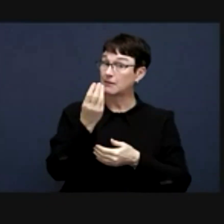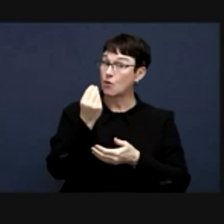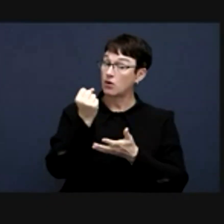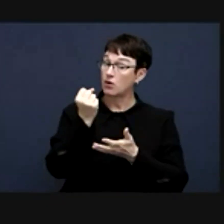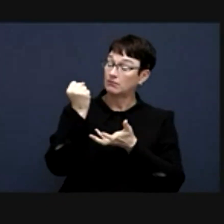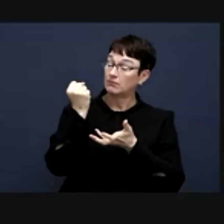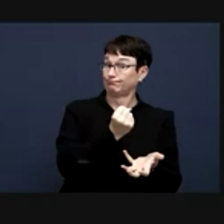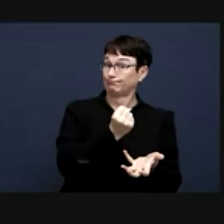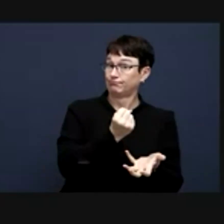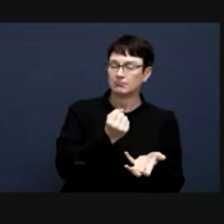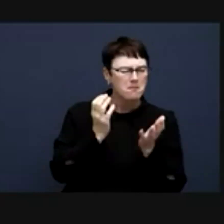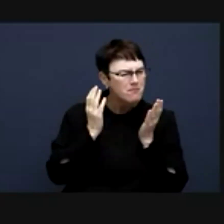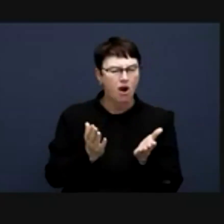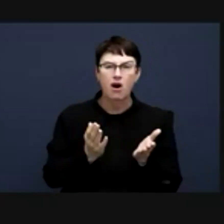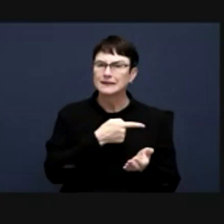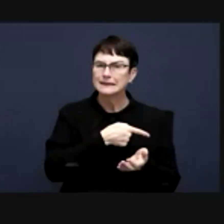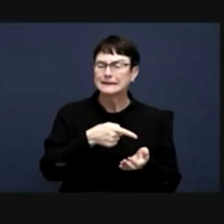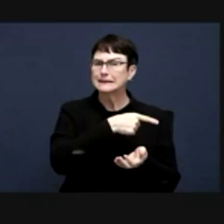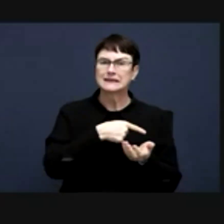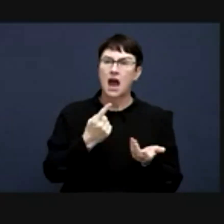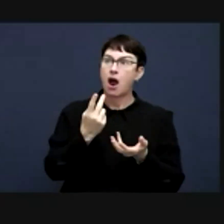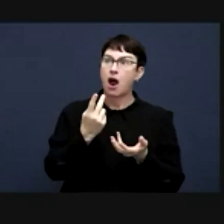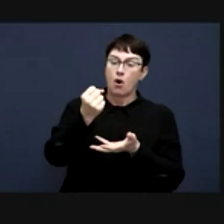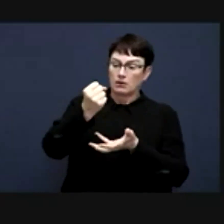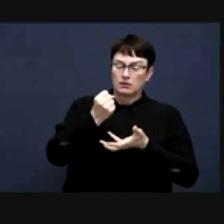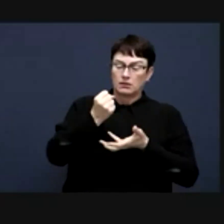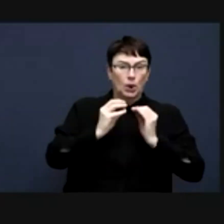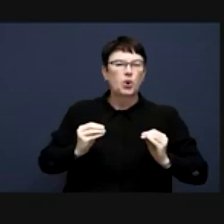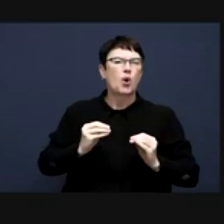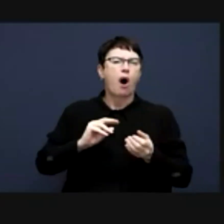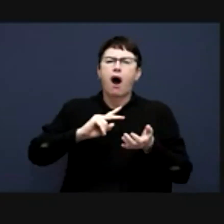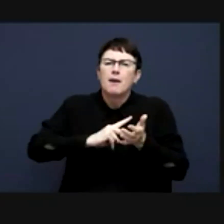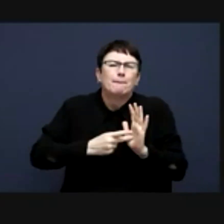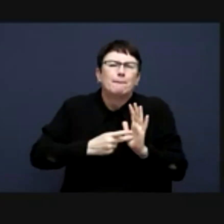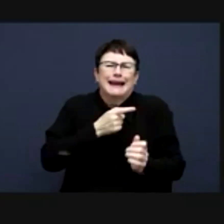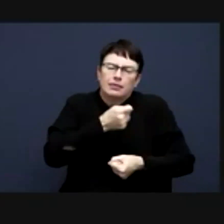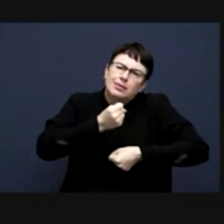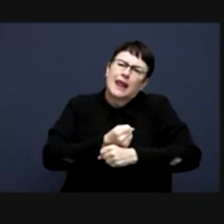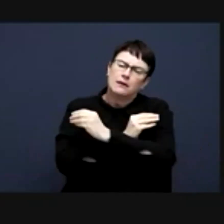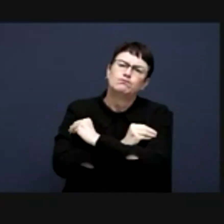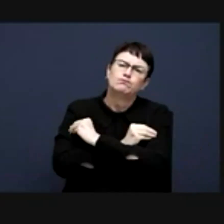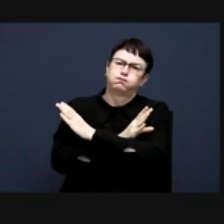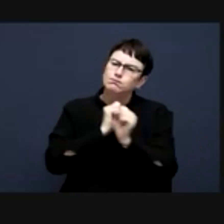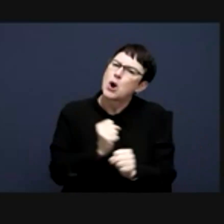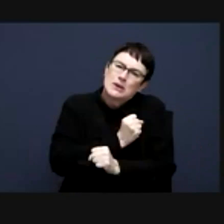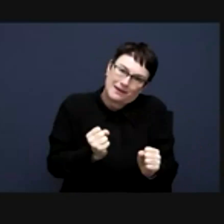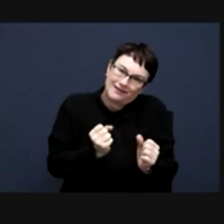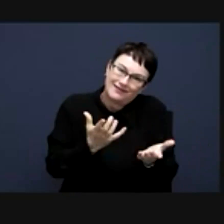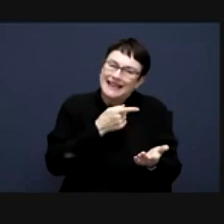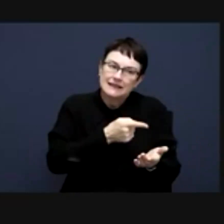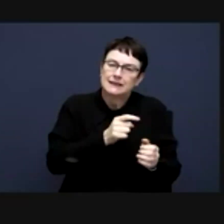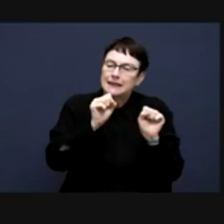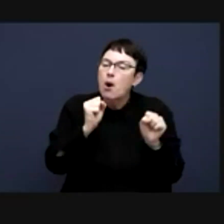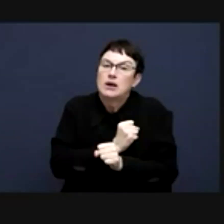and the expertise and the alliances as well to partner with other stakeholders to do this kind of work. Having